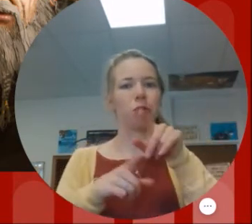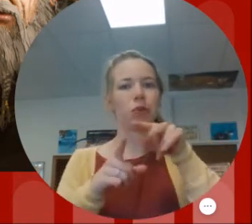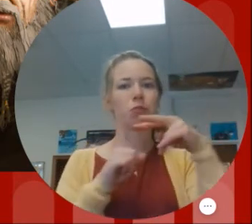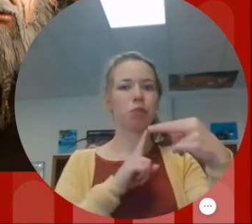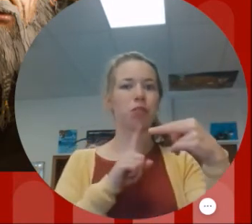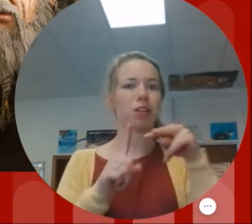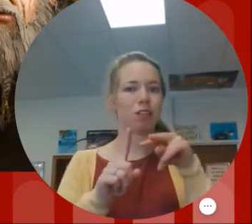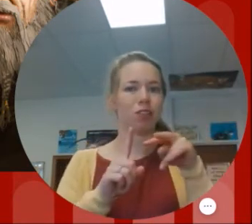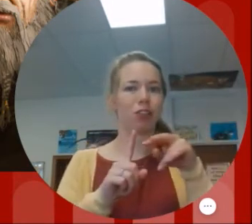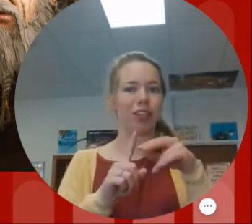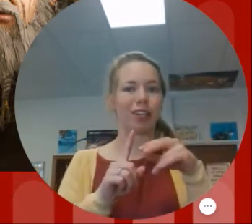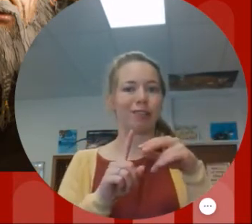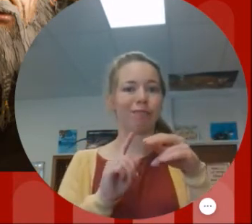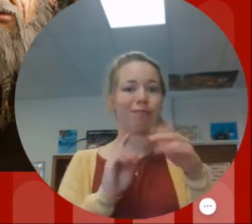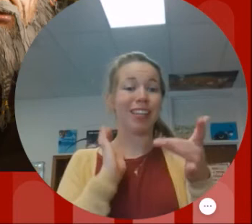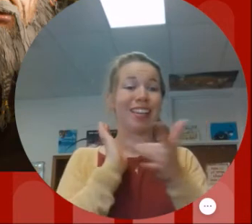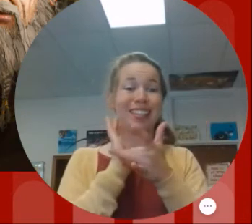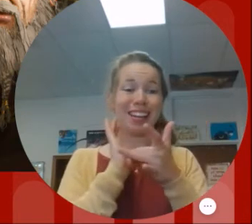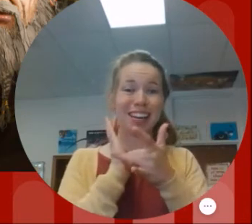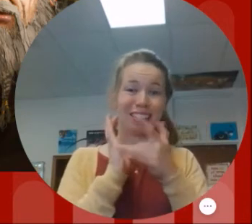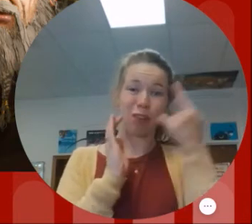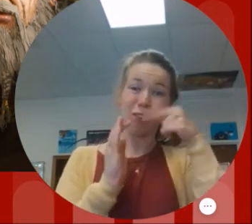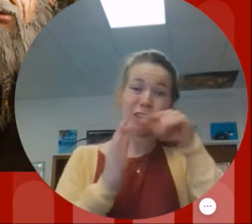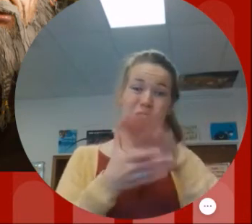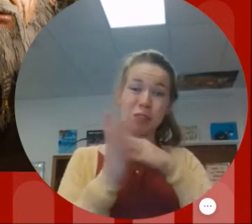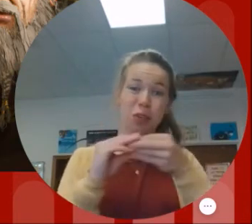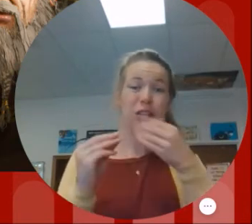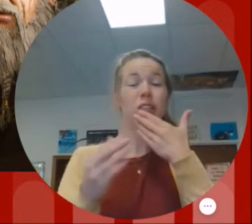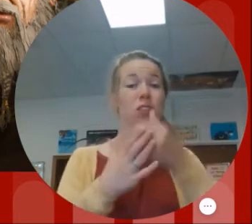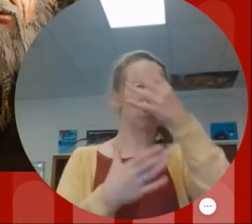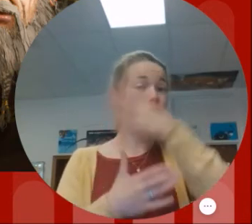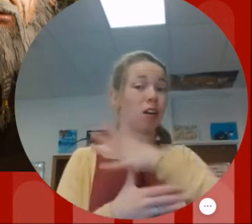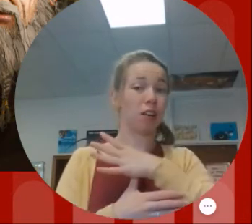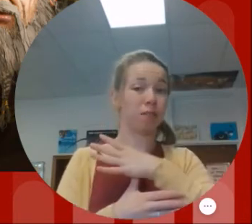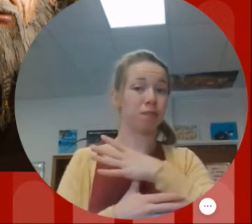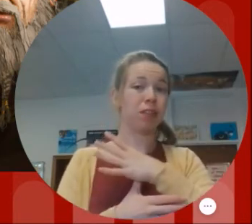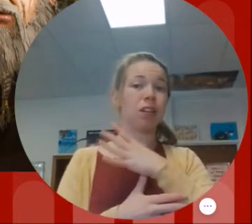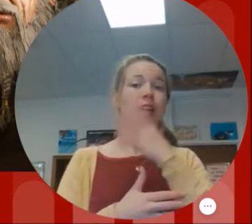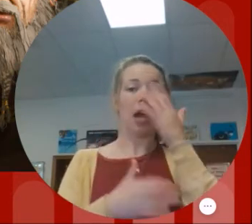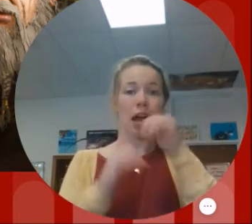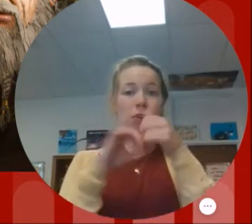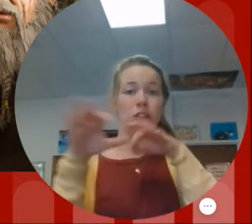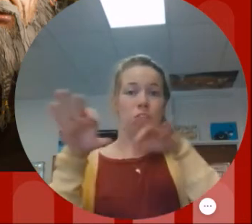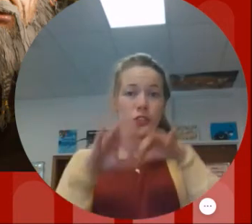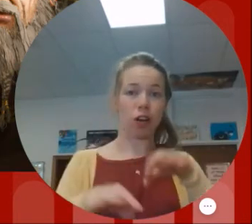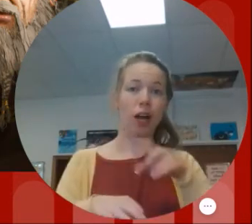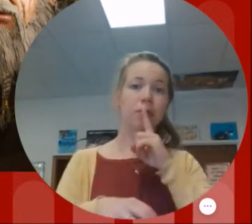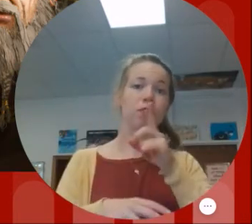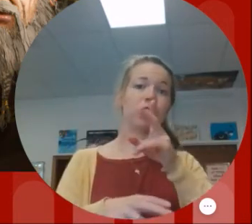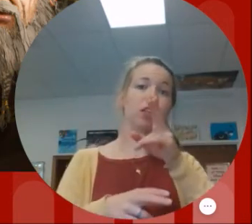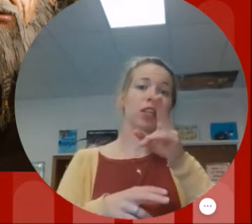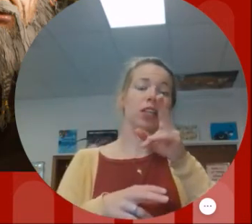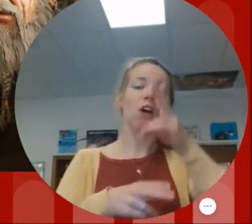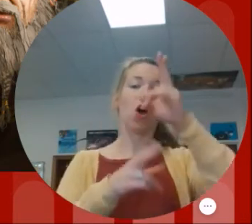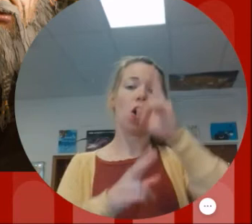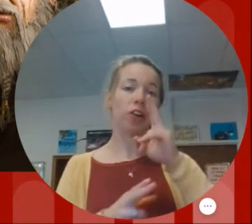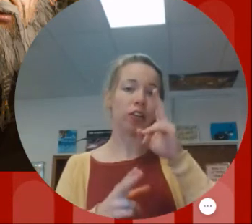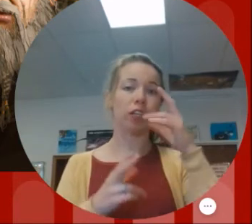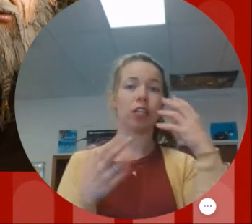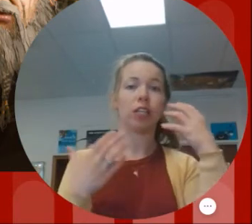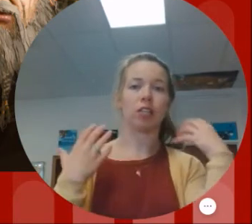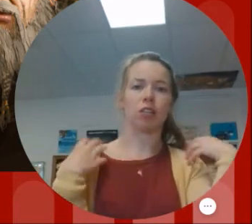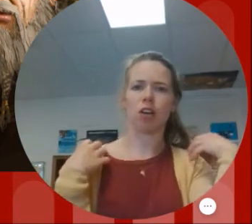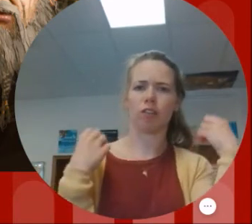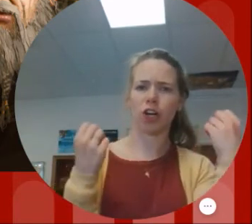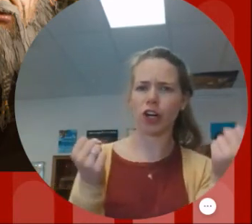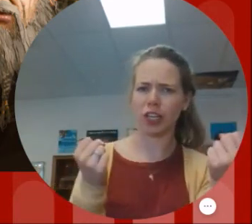on whose perspective you're looking at. Technically, for this story, he's a good guy. How he is described is very